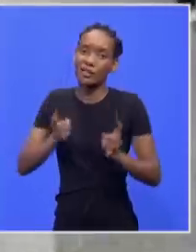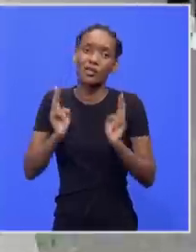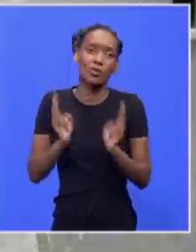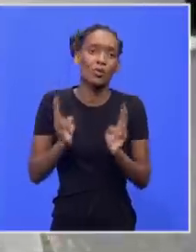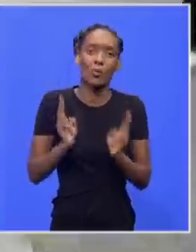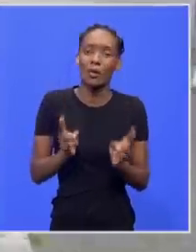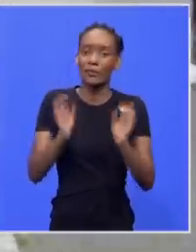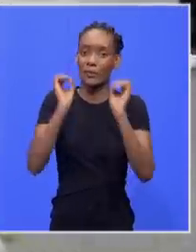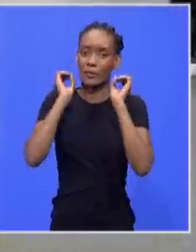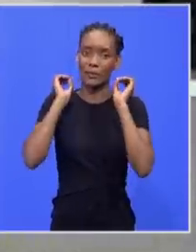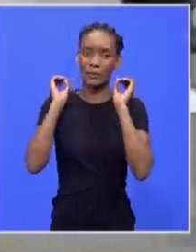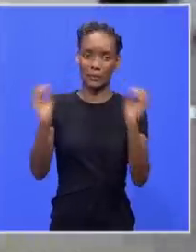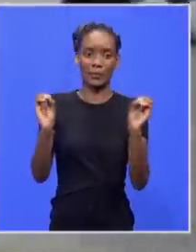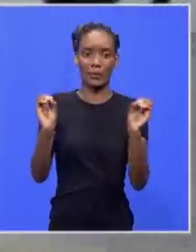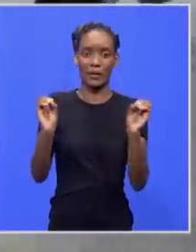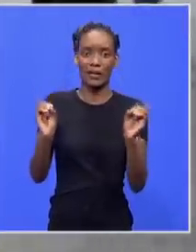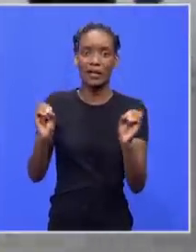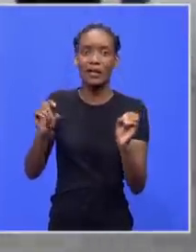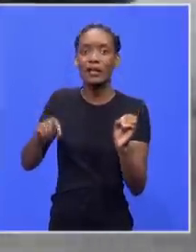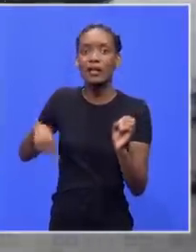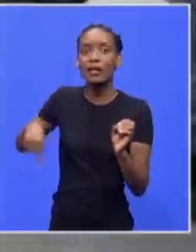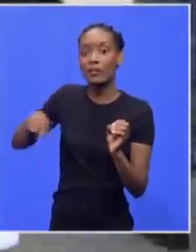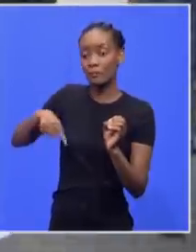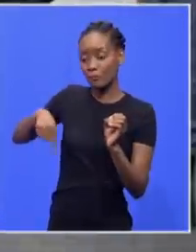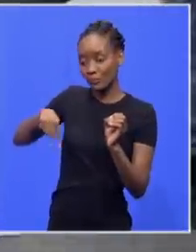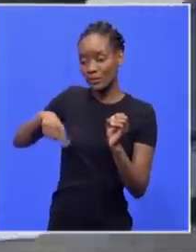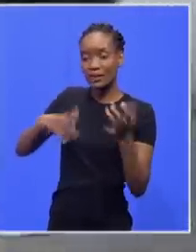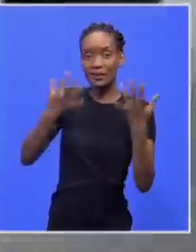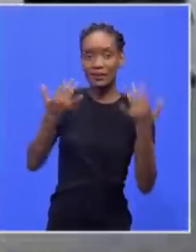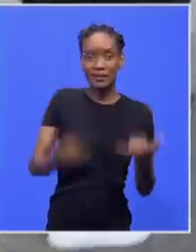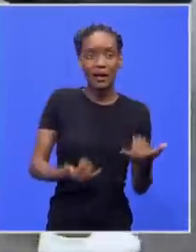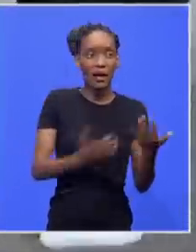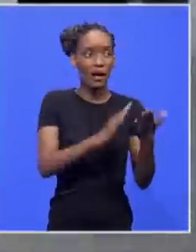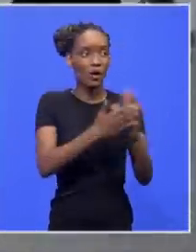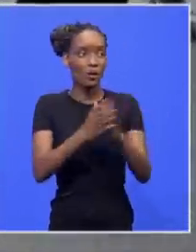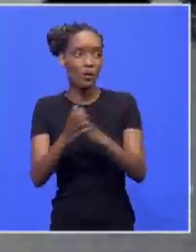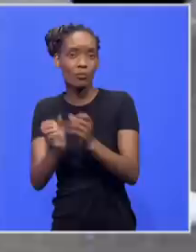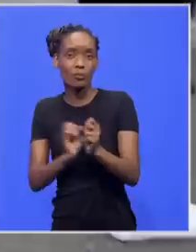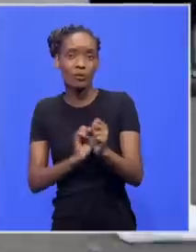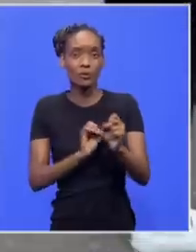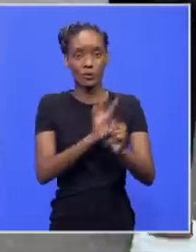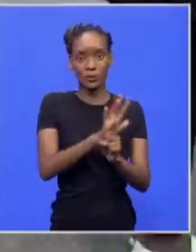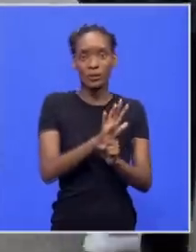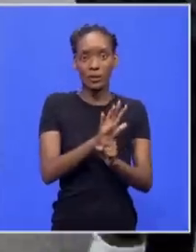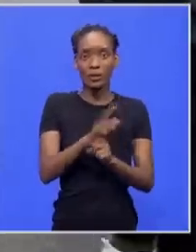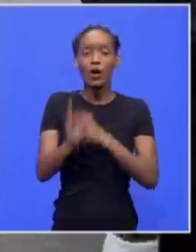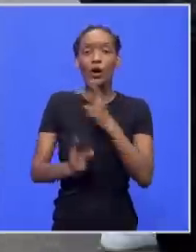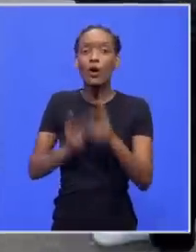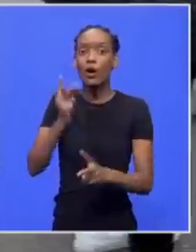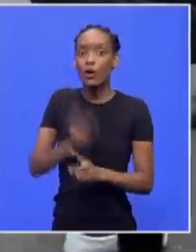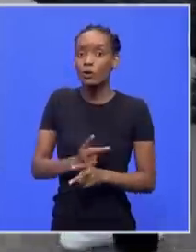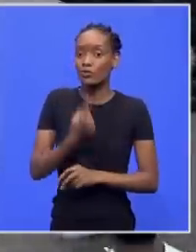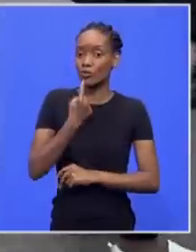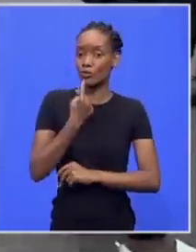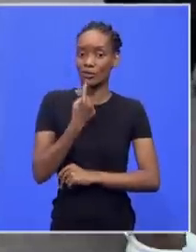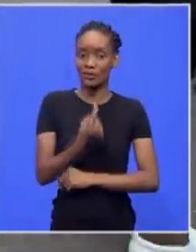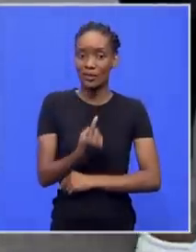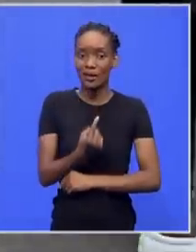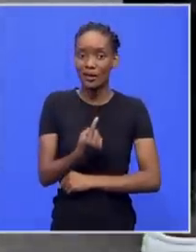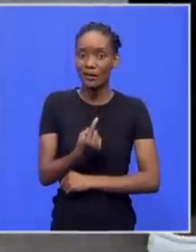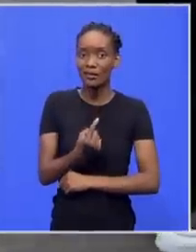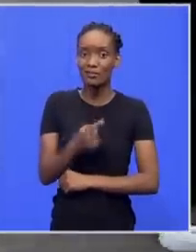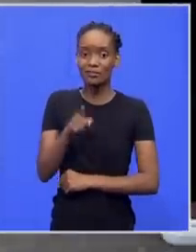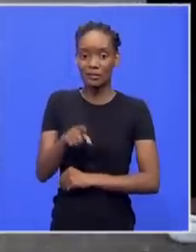that is compromising this particular community. They were also saying that this is not how